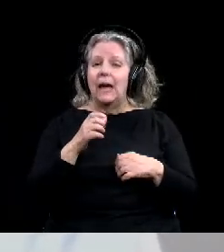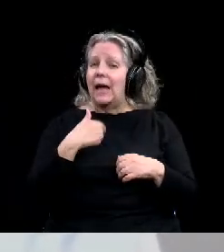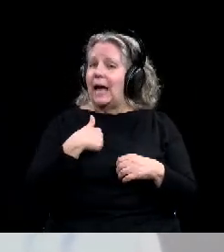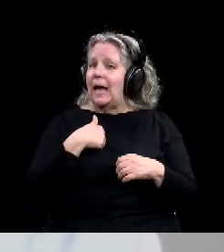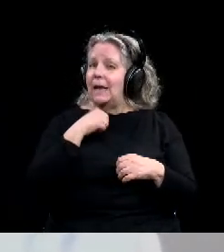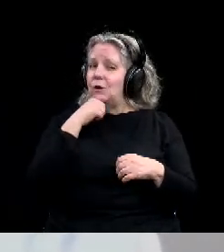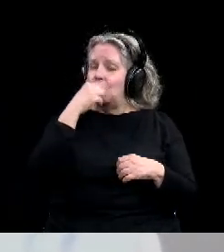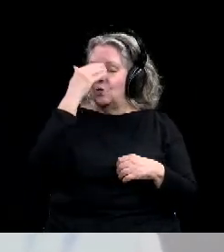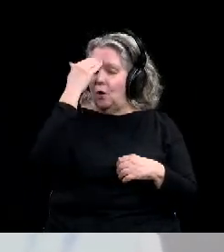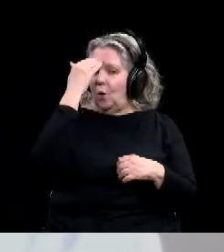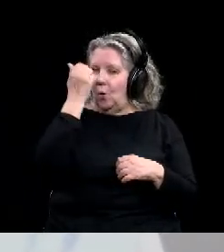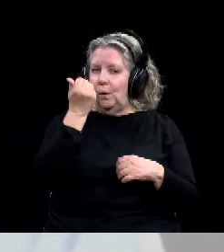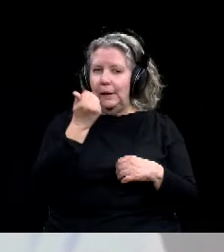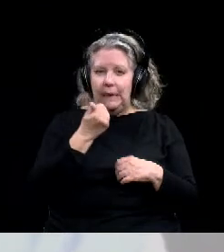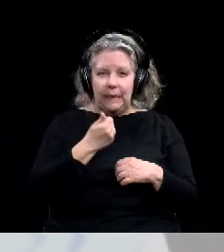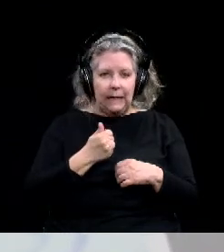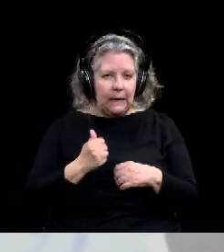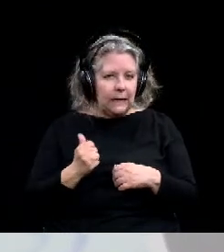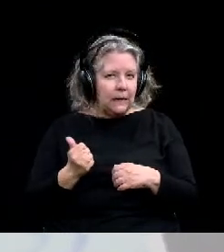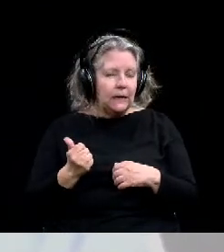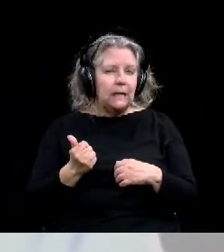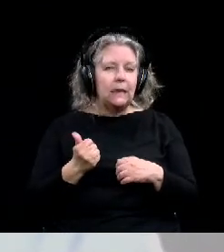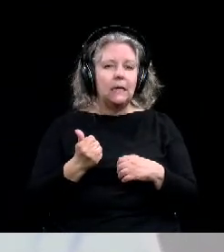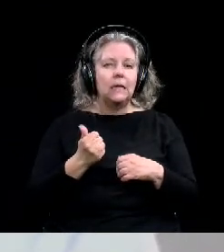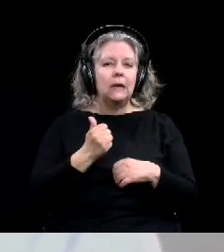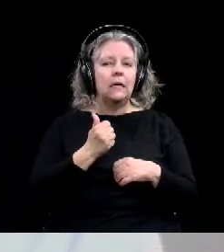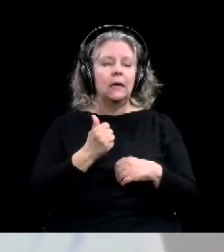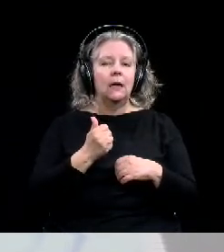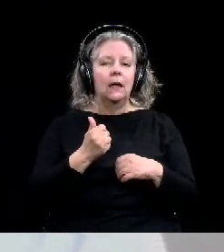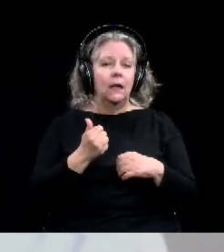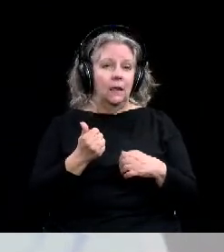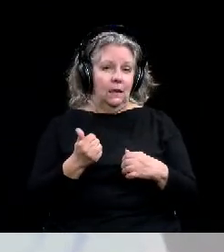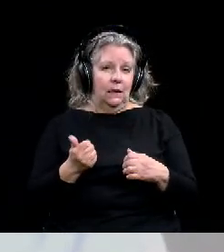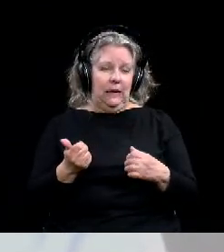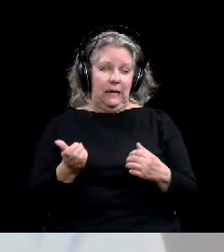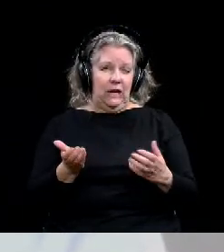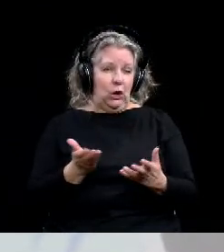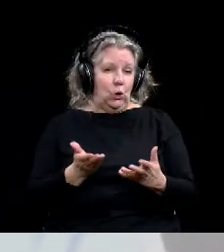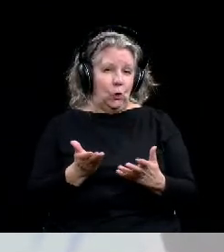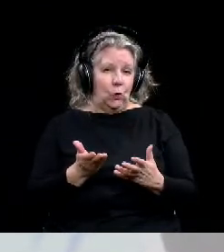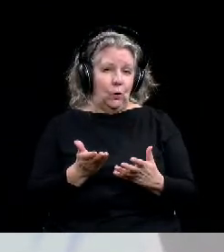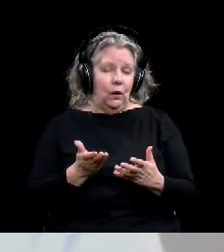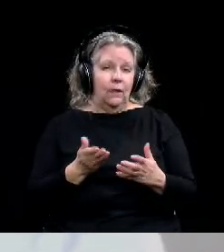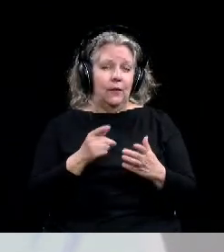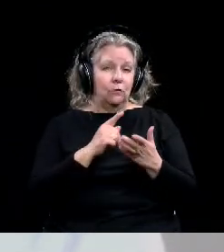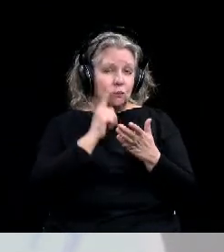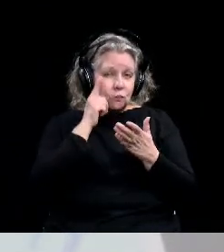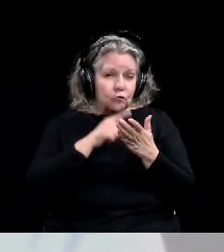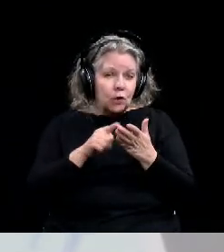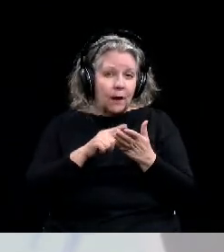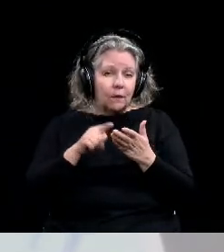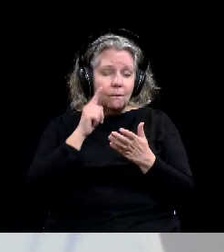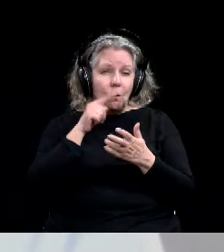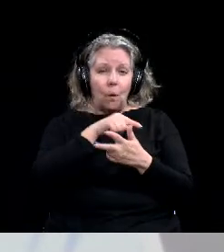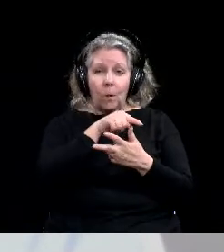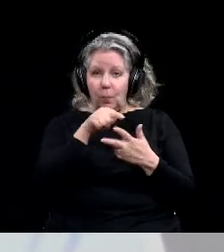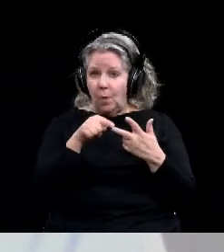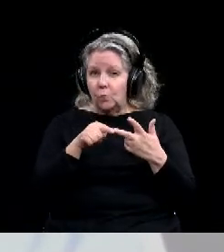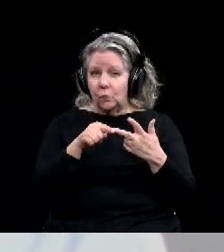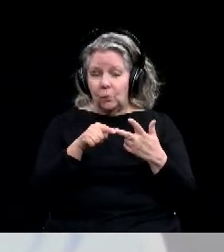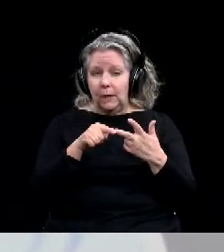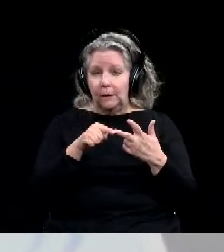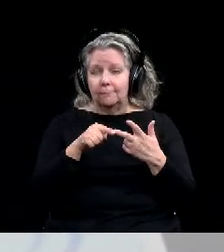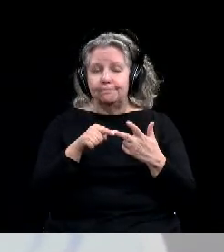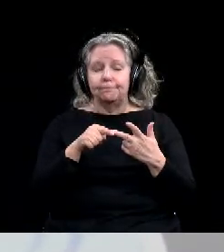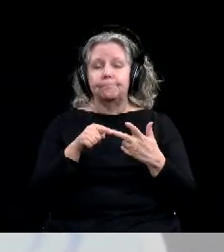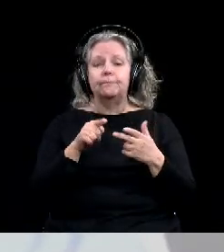routinely sampling for these variants, but we can assume that, that what's happening across the country is